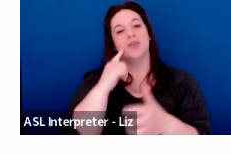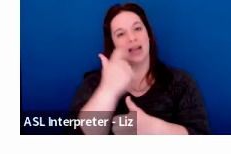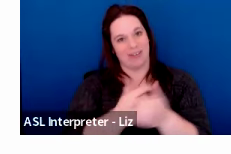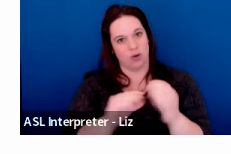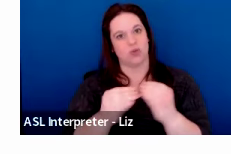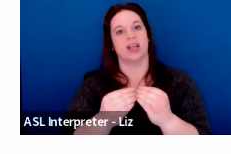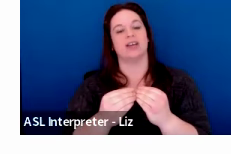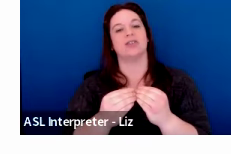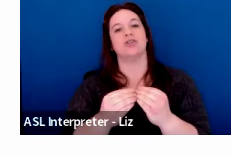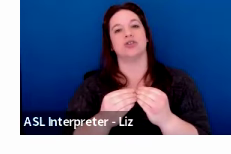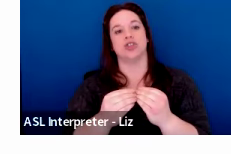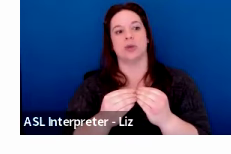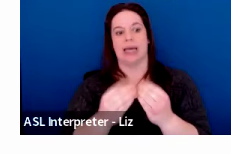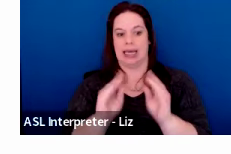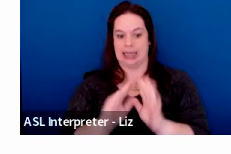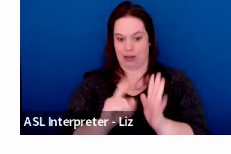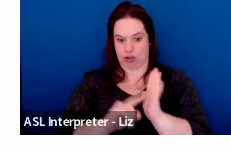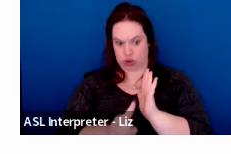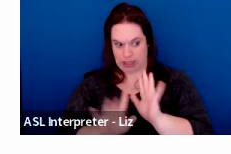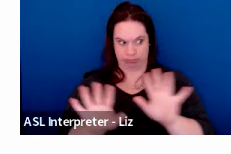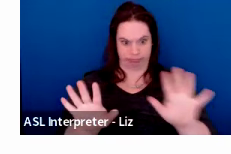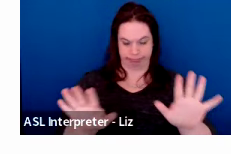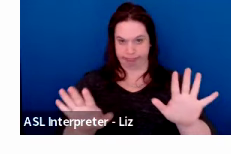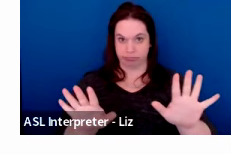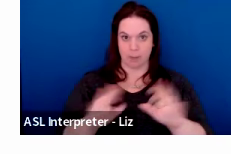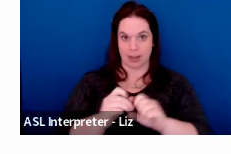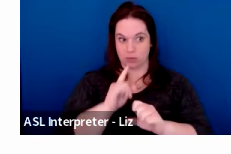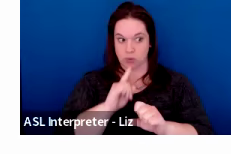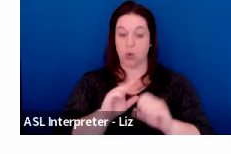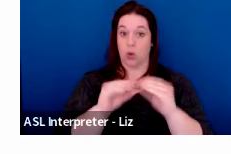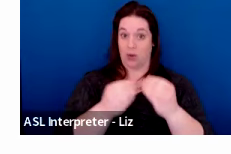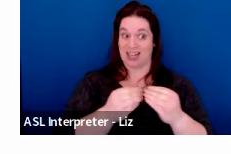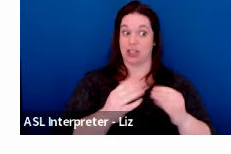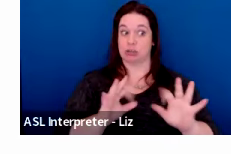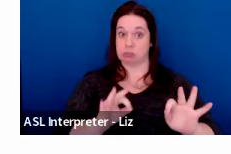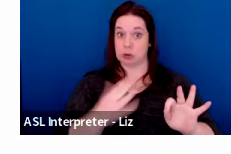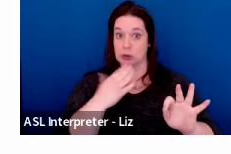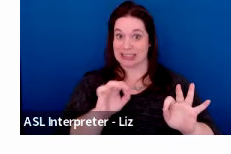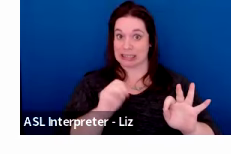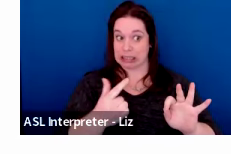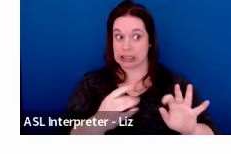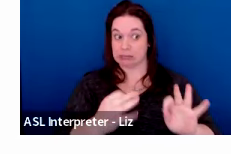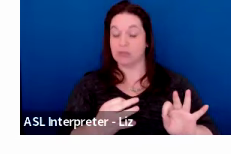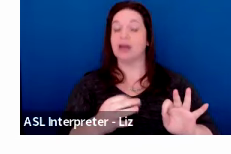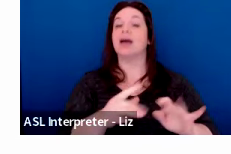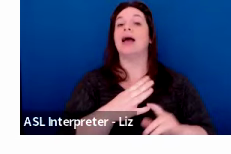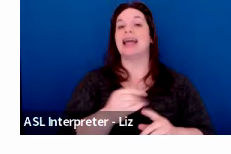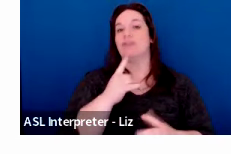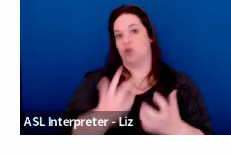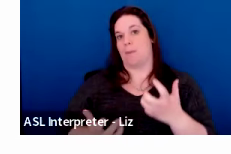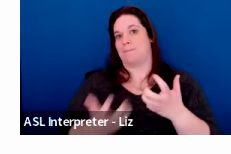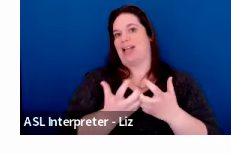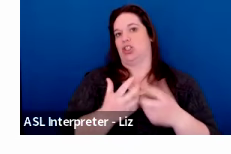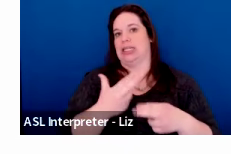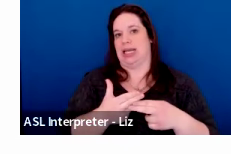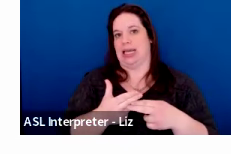do a charity check to make sure that of course, the organization is in good standing, but we also have to match that